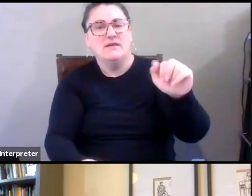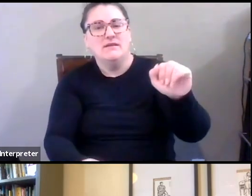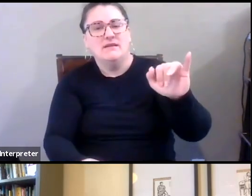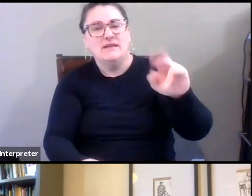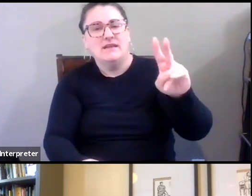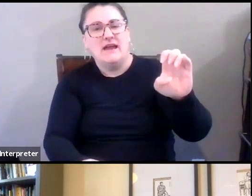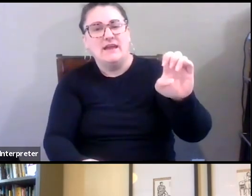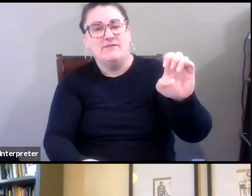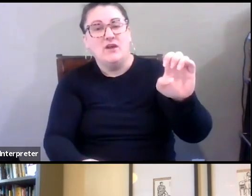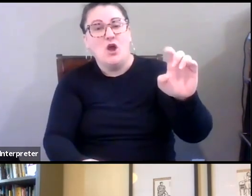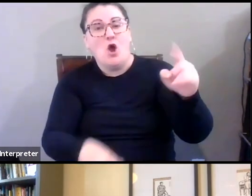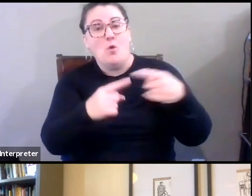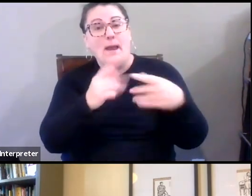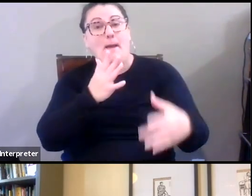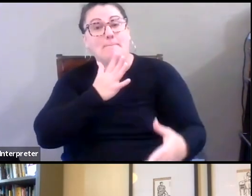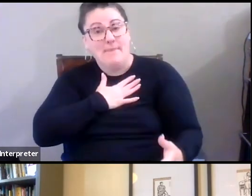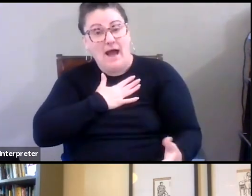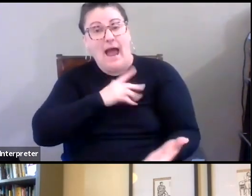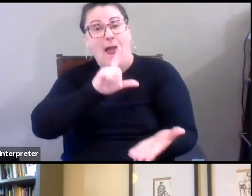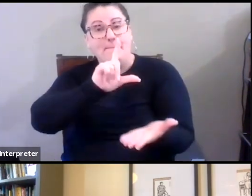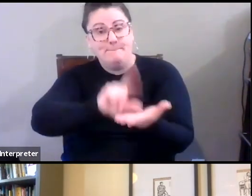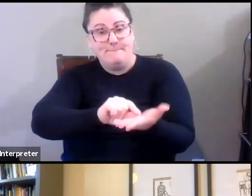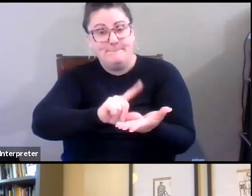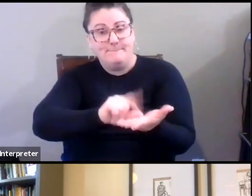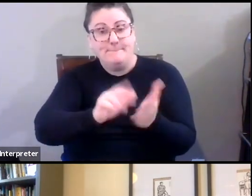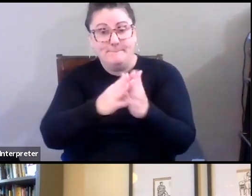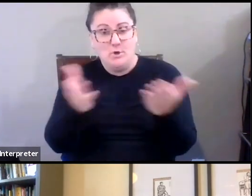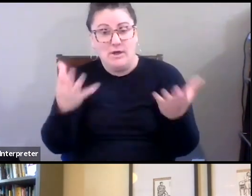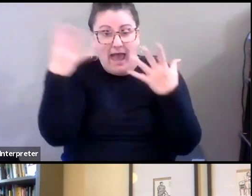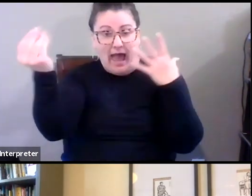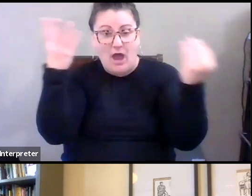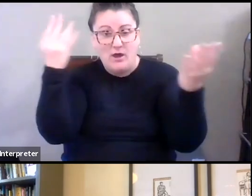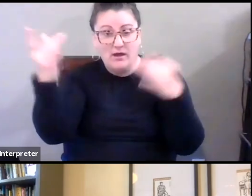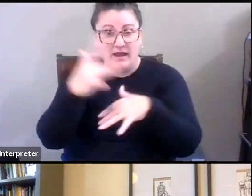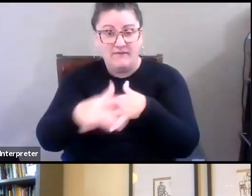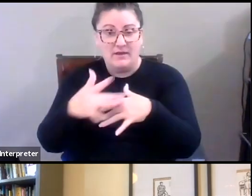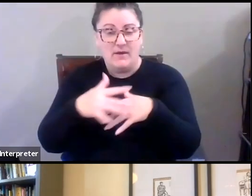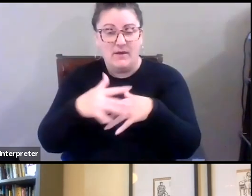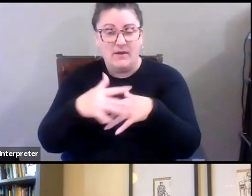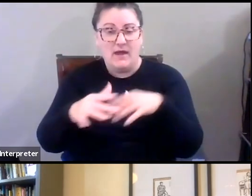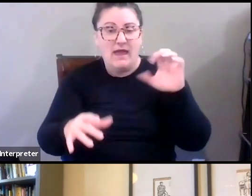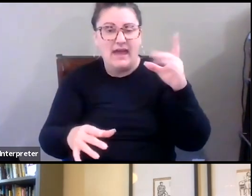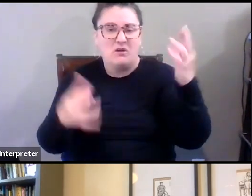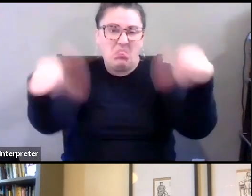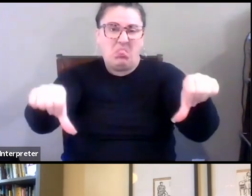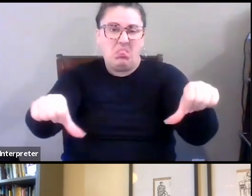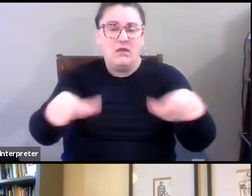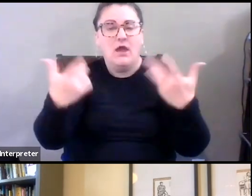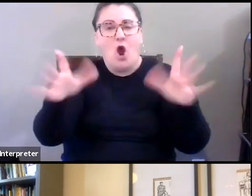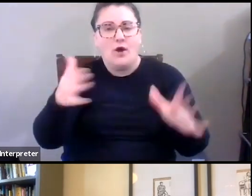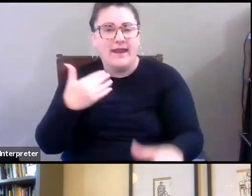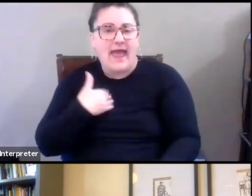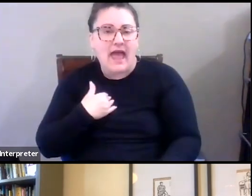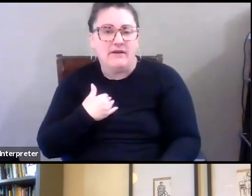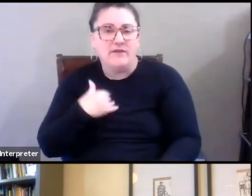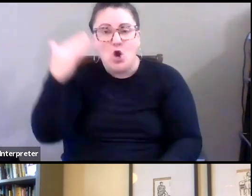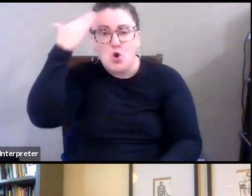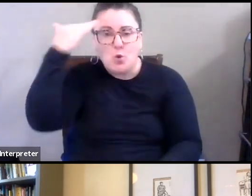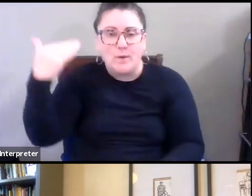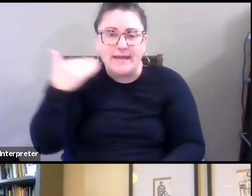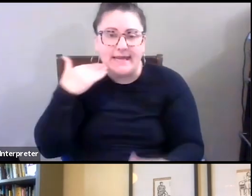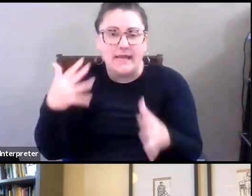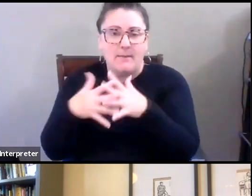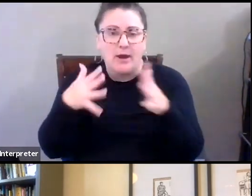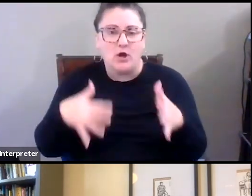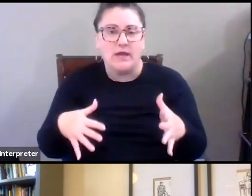book was publishing or when my book was out, an editor rejected it because they already had a Korean American